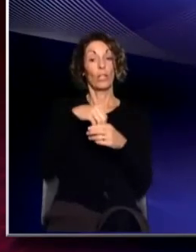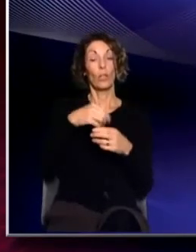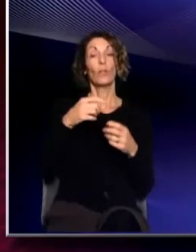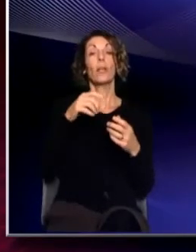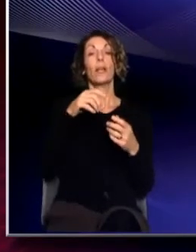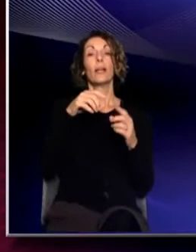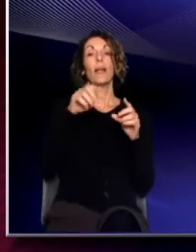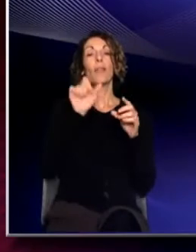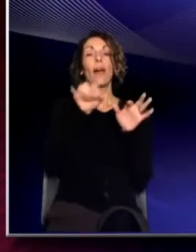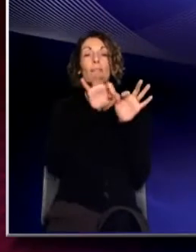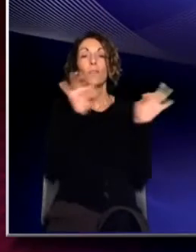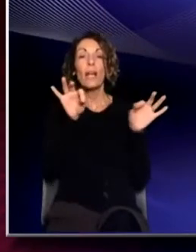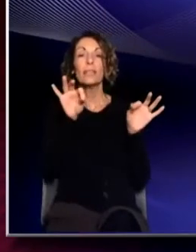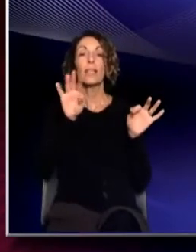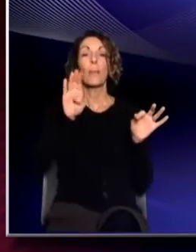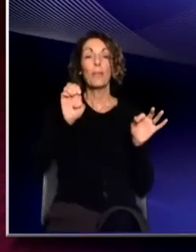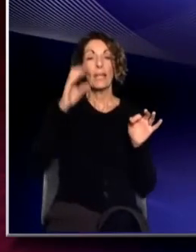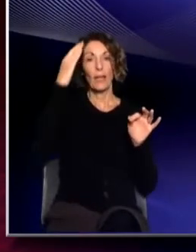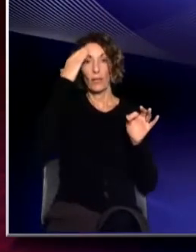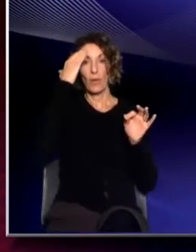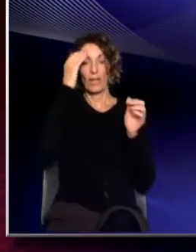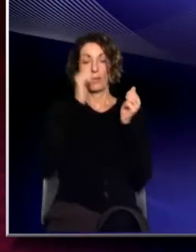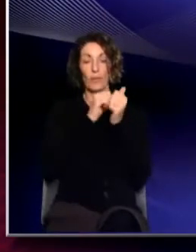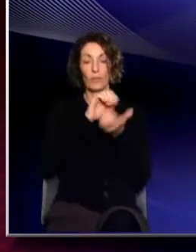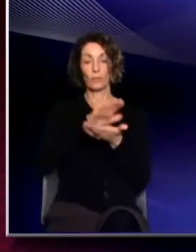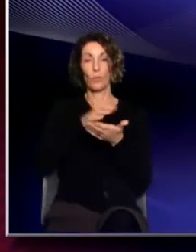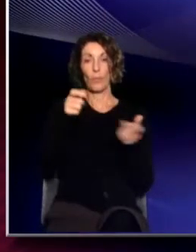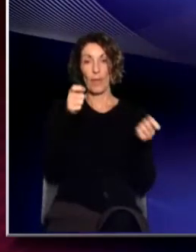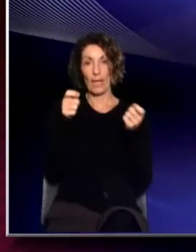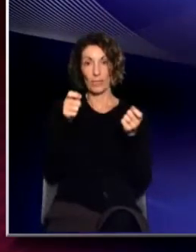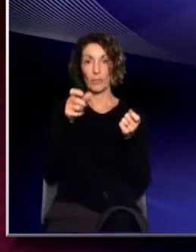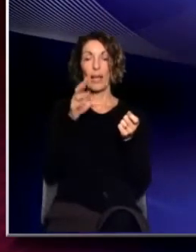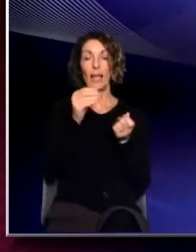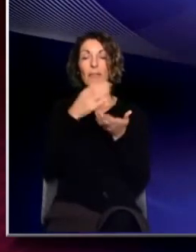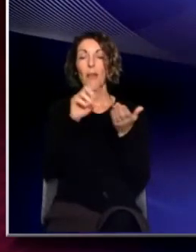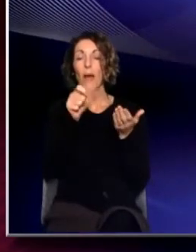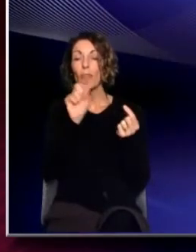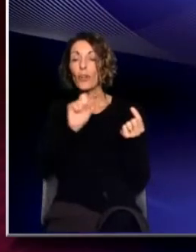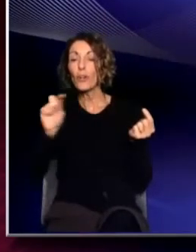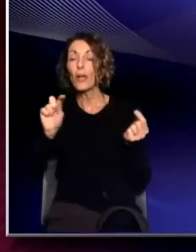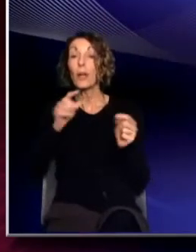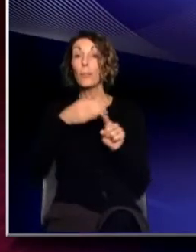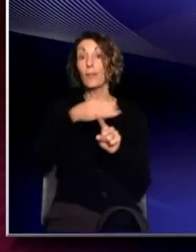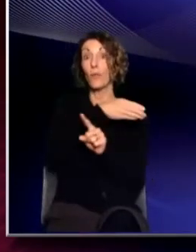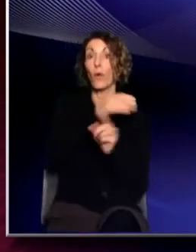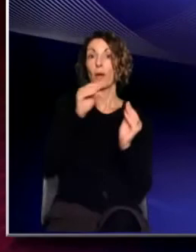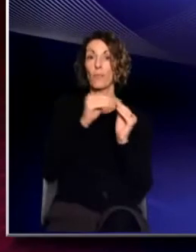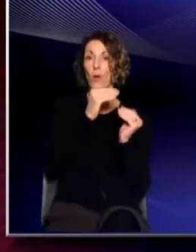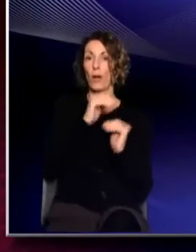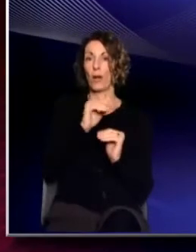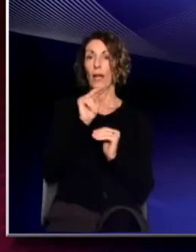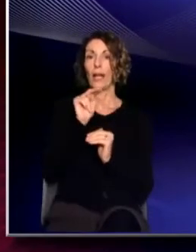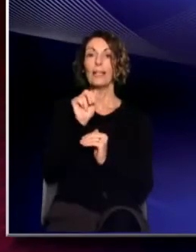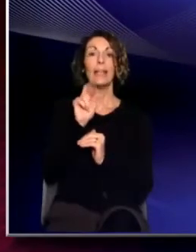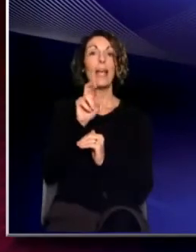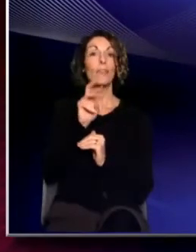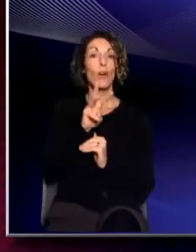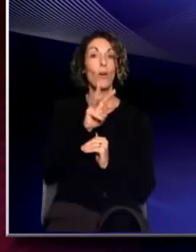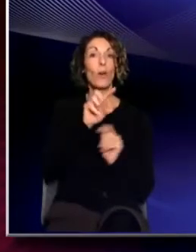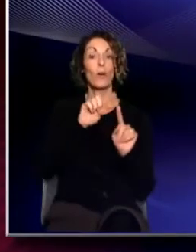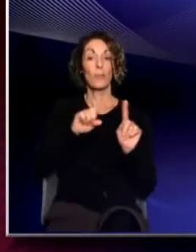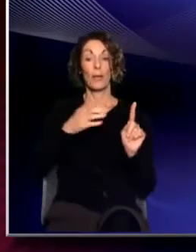management and some of those other factors. It was more narrow previously, and it, as I understand it,